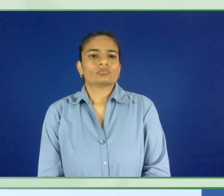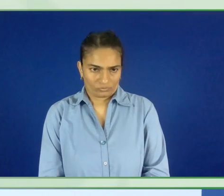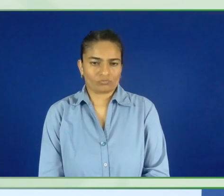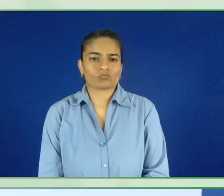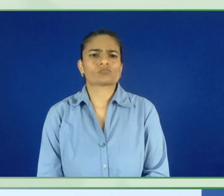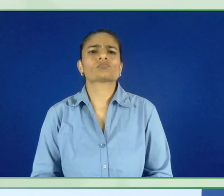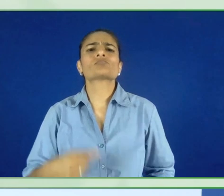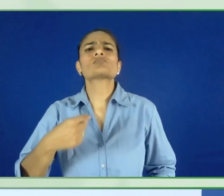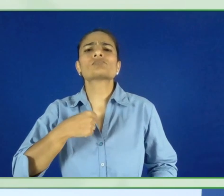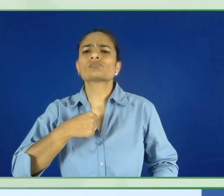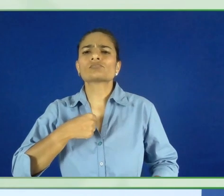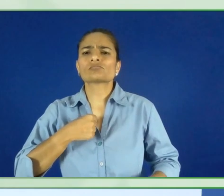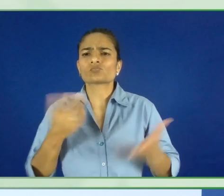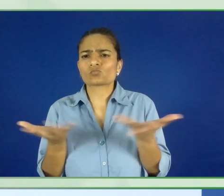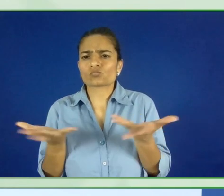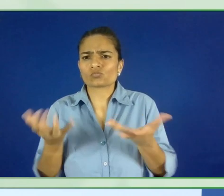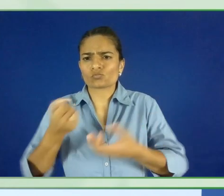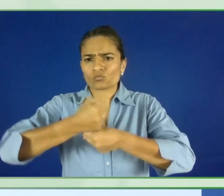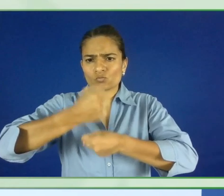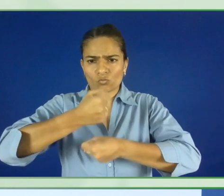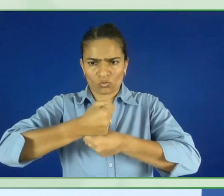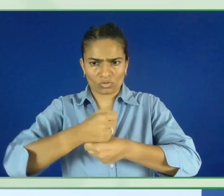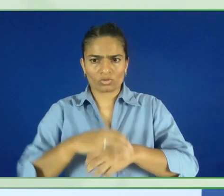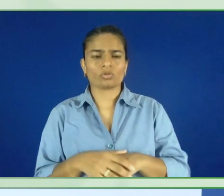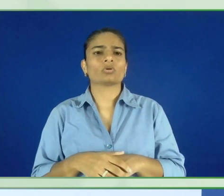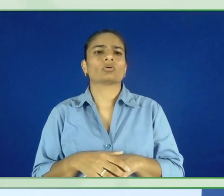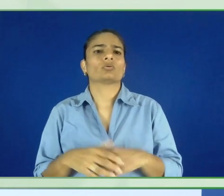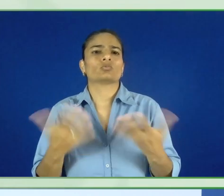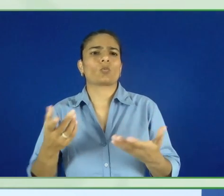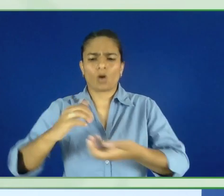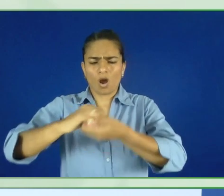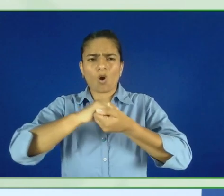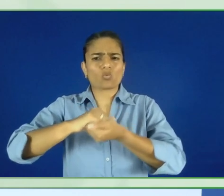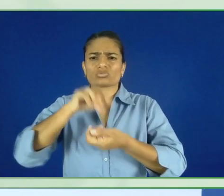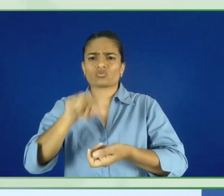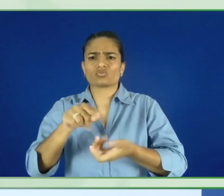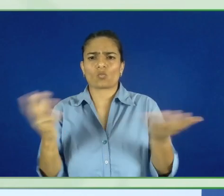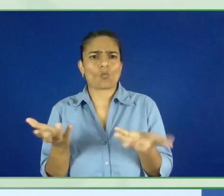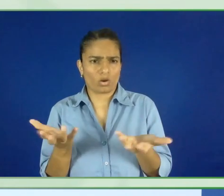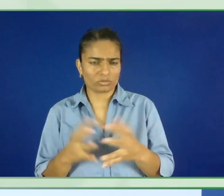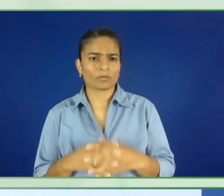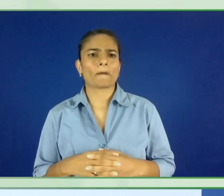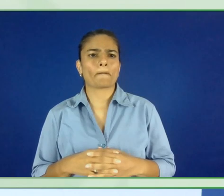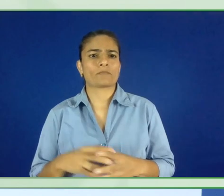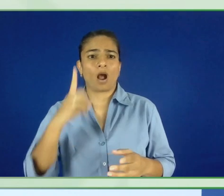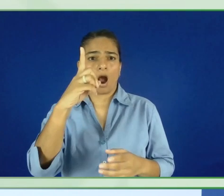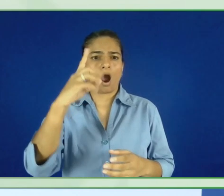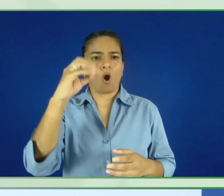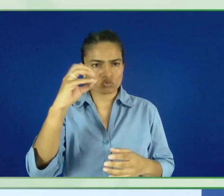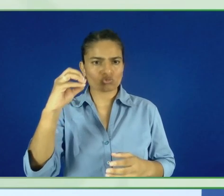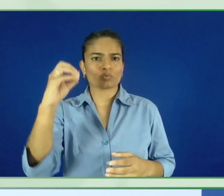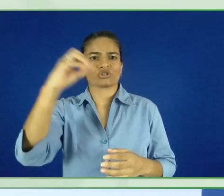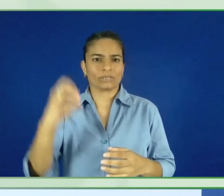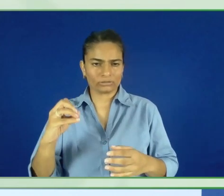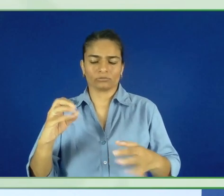100% Handinamique? We are a youth-led DPO, especially focusing on